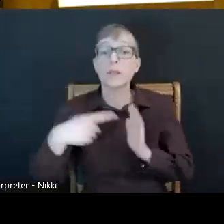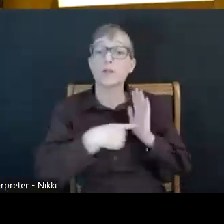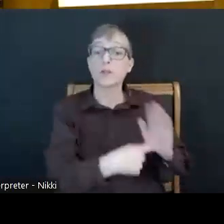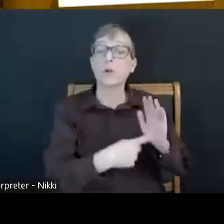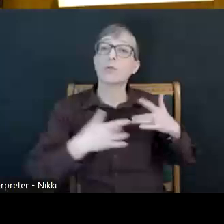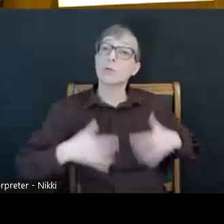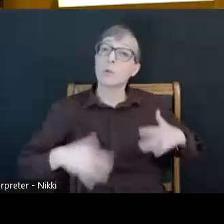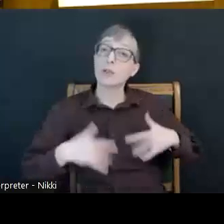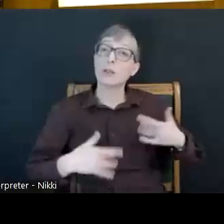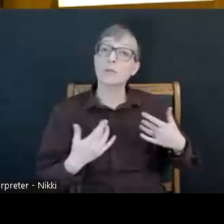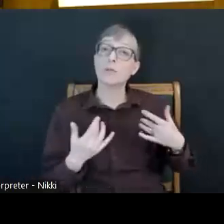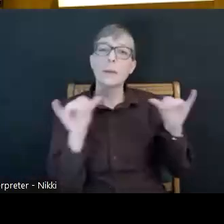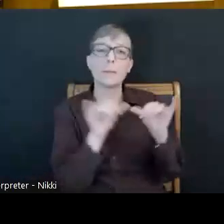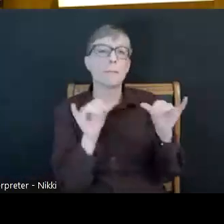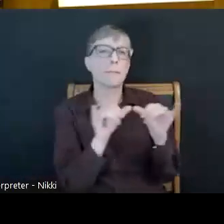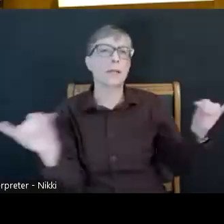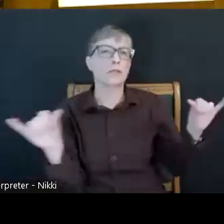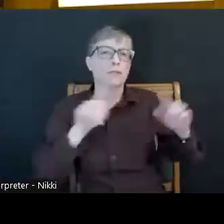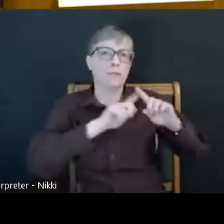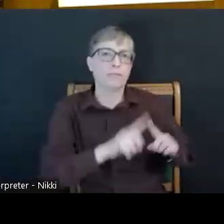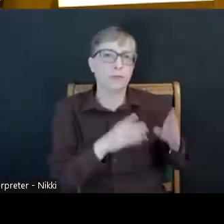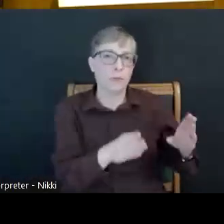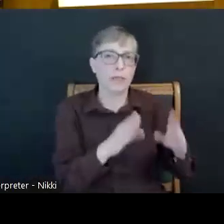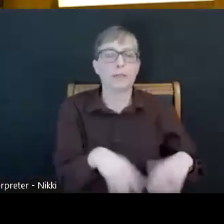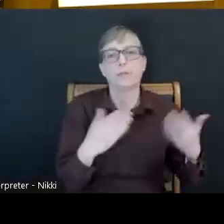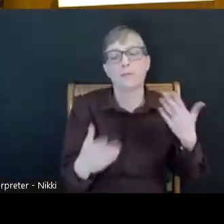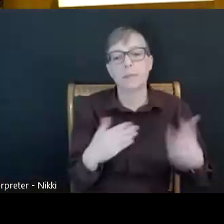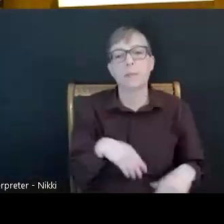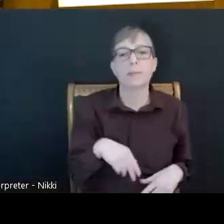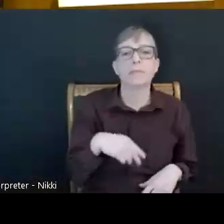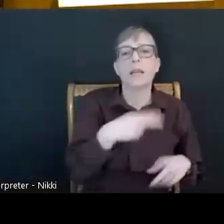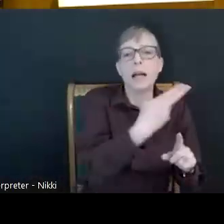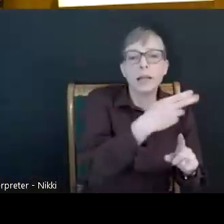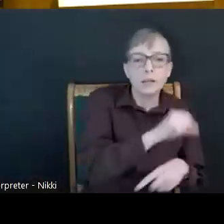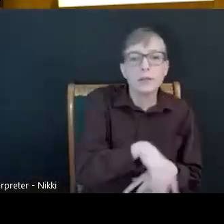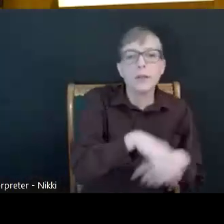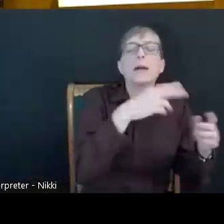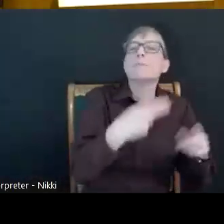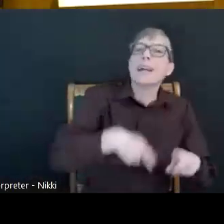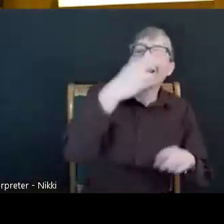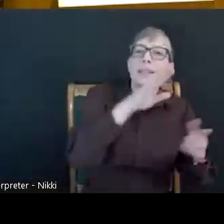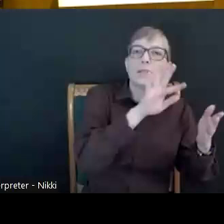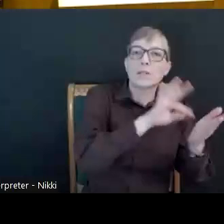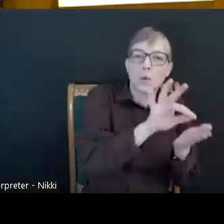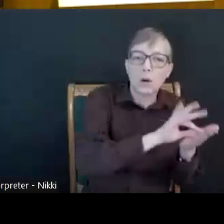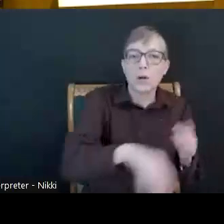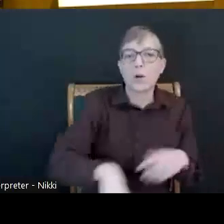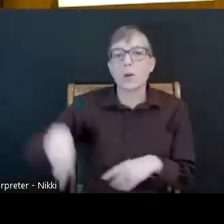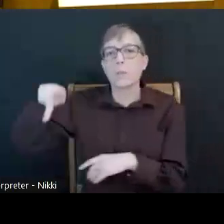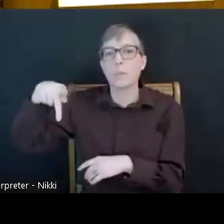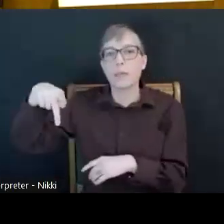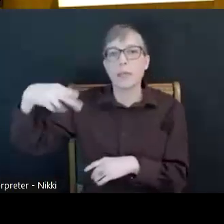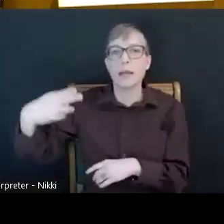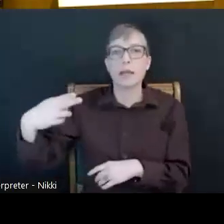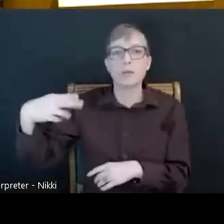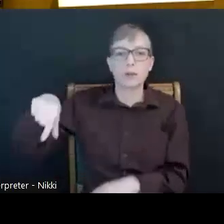different ways, whether it's diagnosable depression or high score on the PHQ-9 or whatever, is about 30%. And that's found consistently